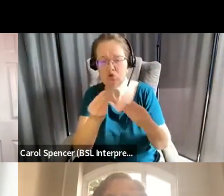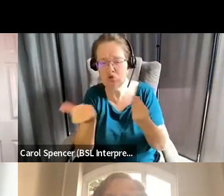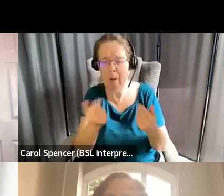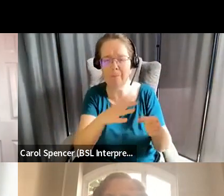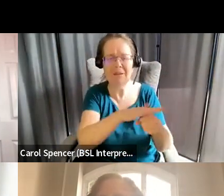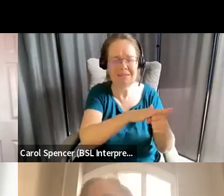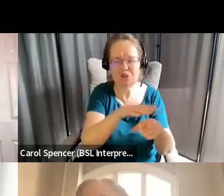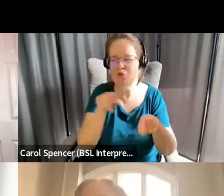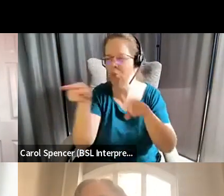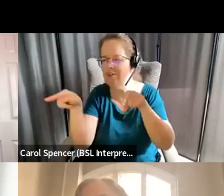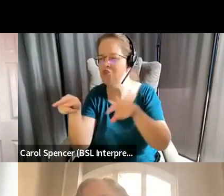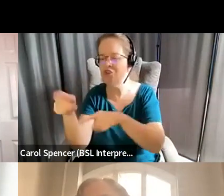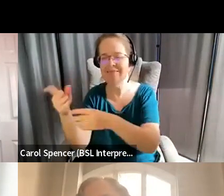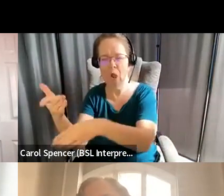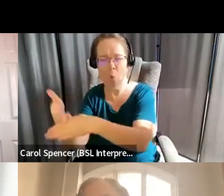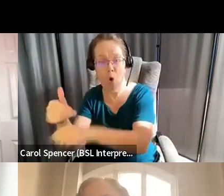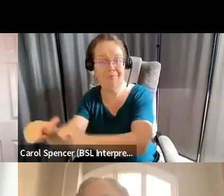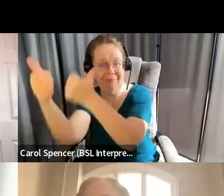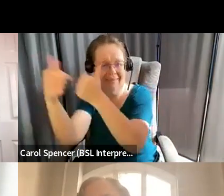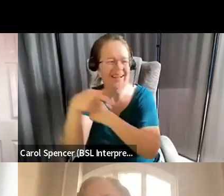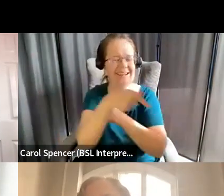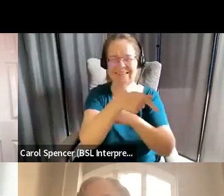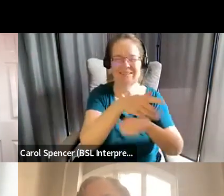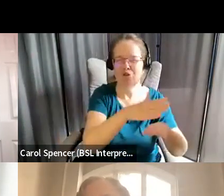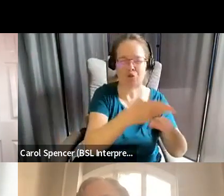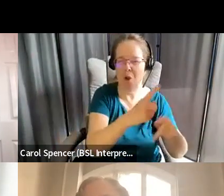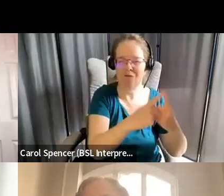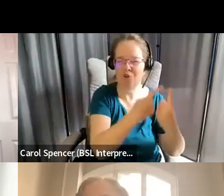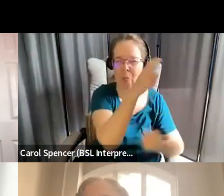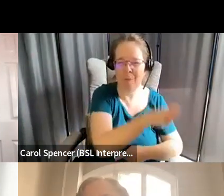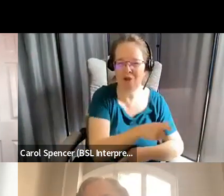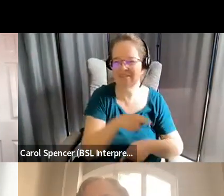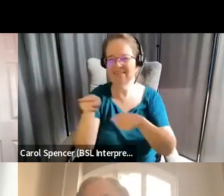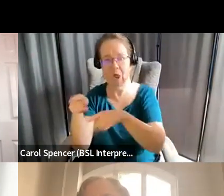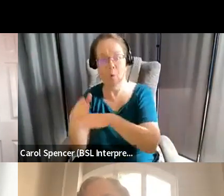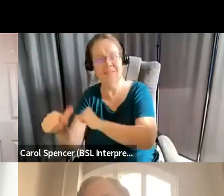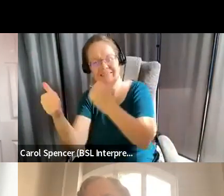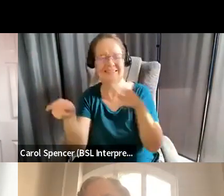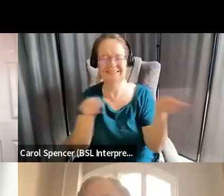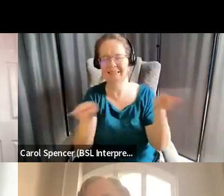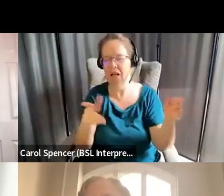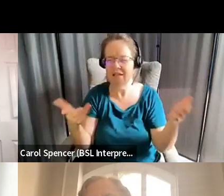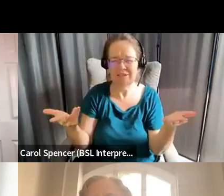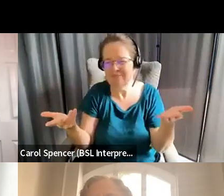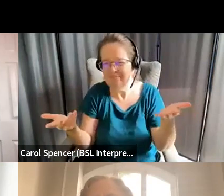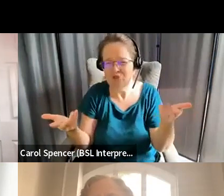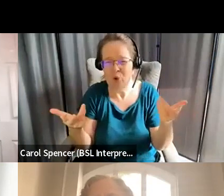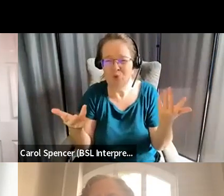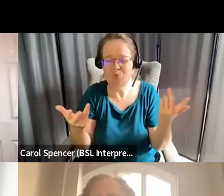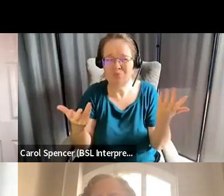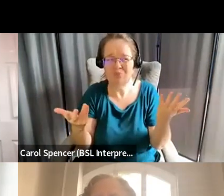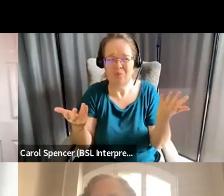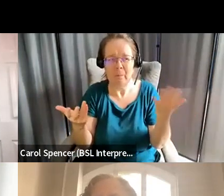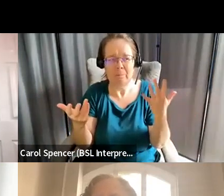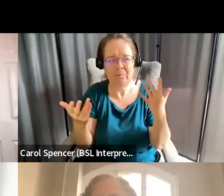situation or something that doesn't work as well for one person as it does for another. And